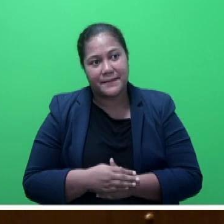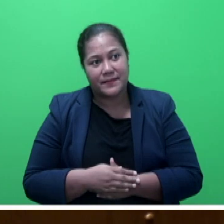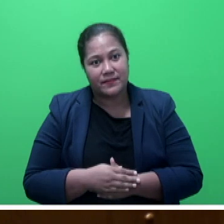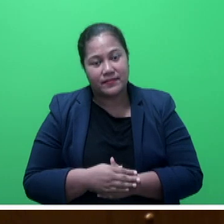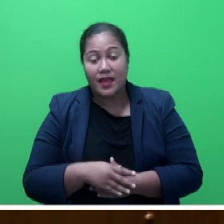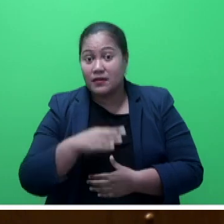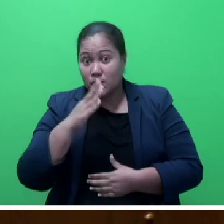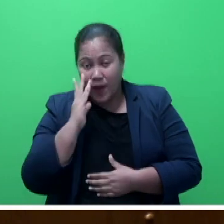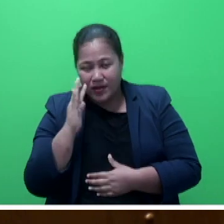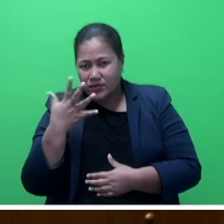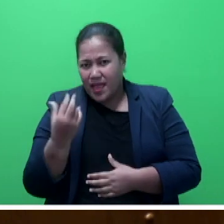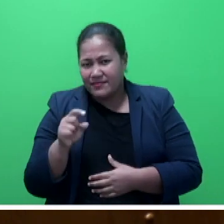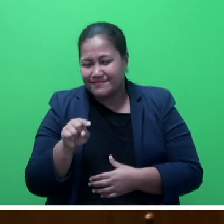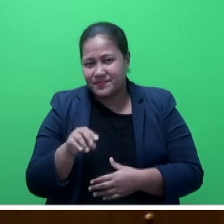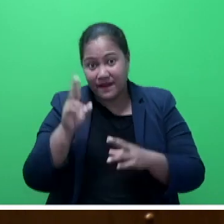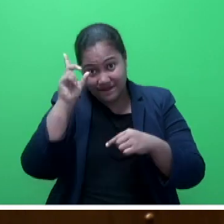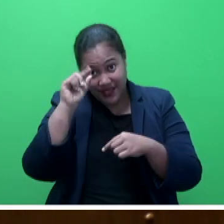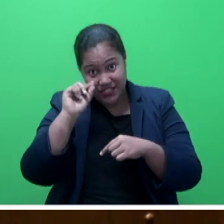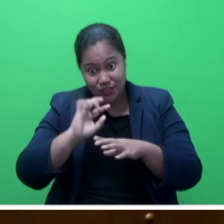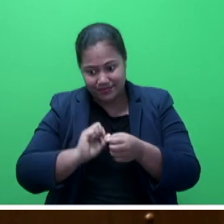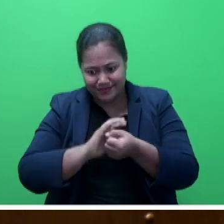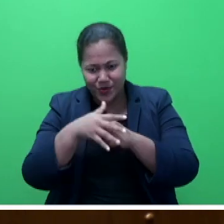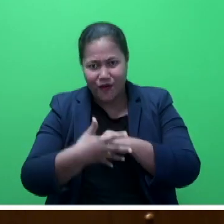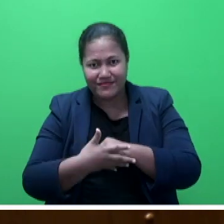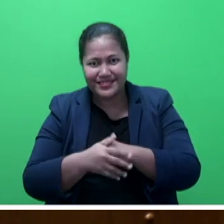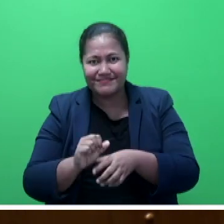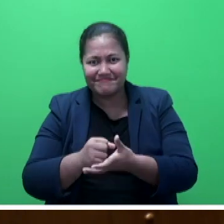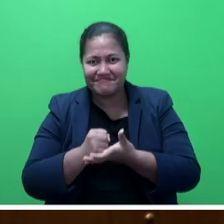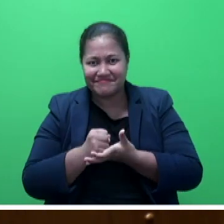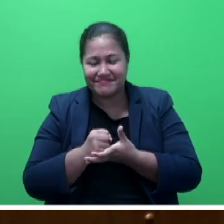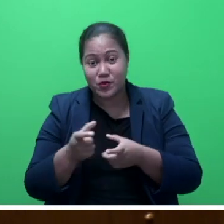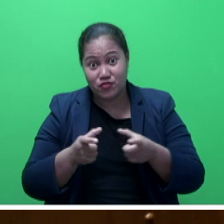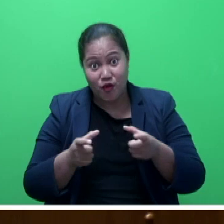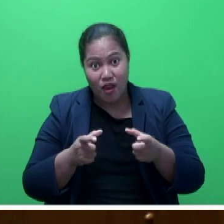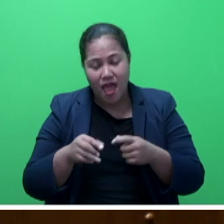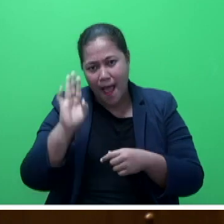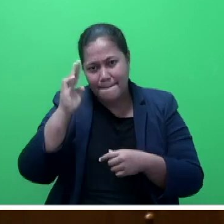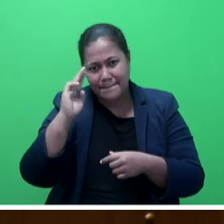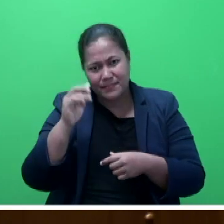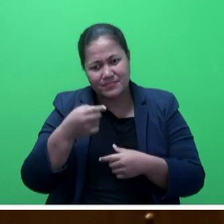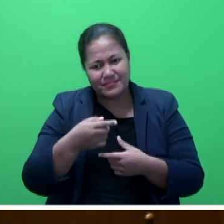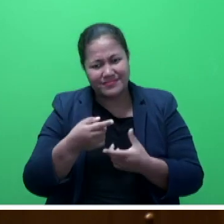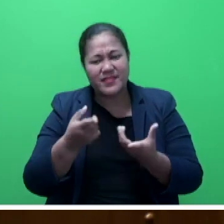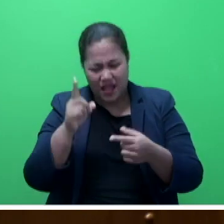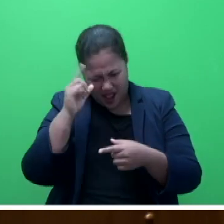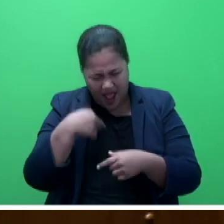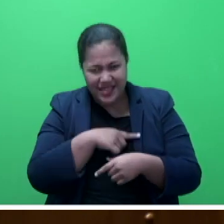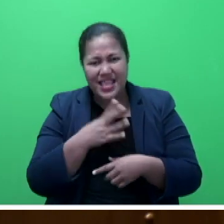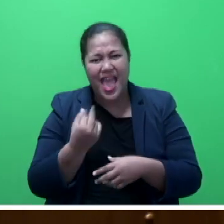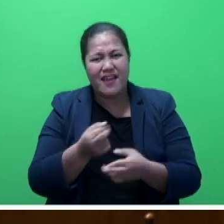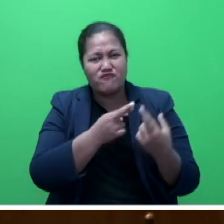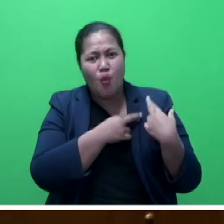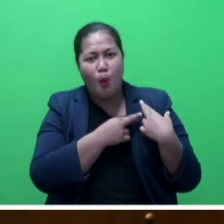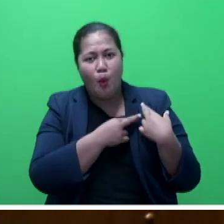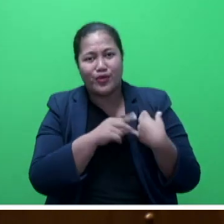When it comes to keeping Fiji COVID contained, Mr. Speaker, every Fijian has a role to play. We will rely